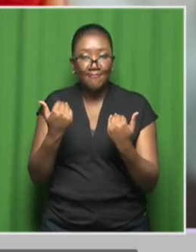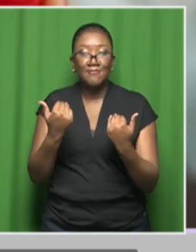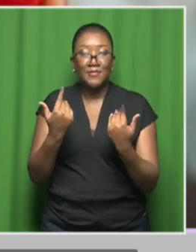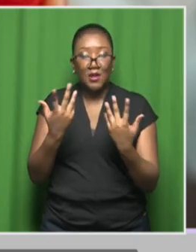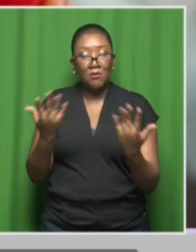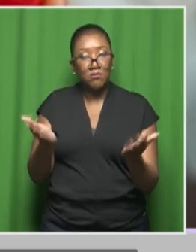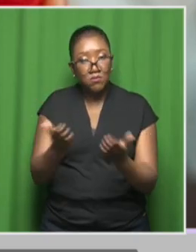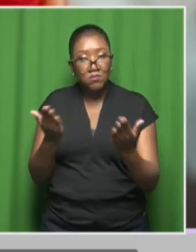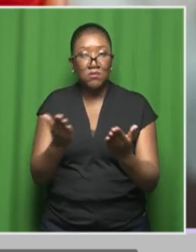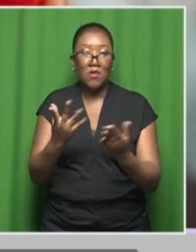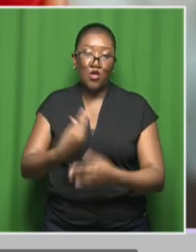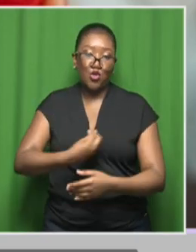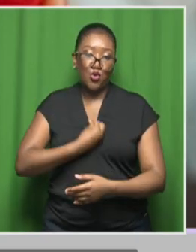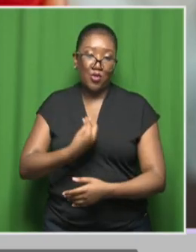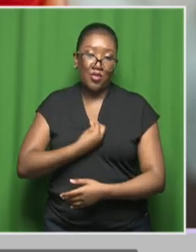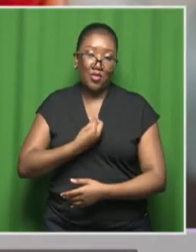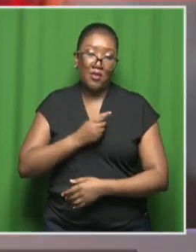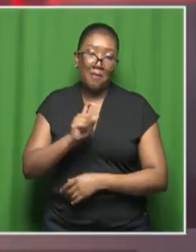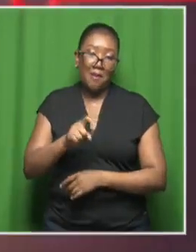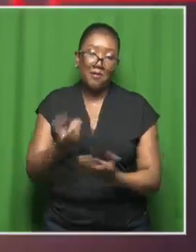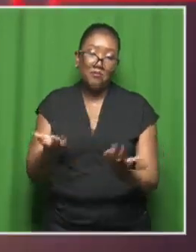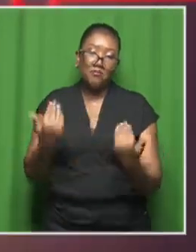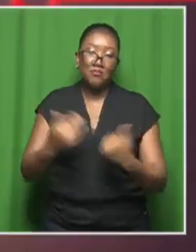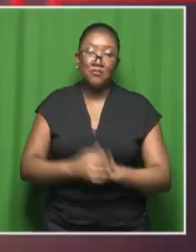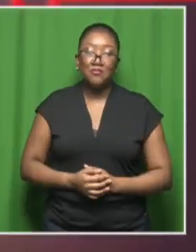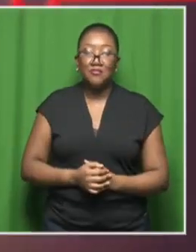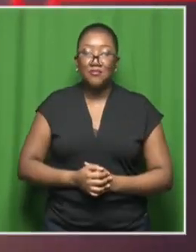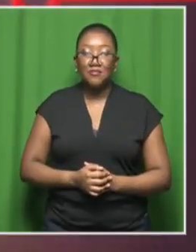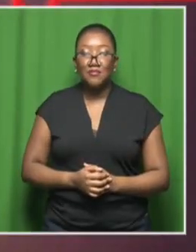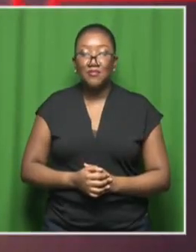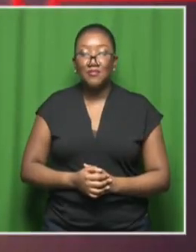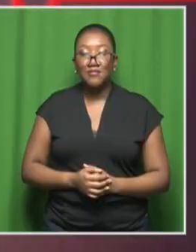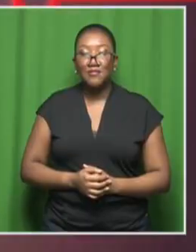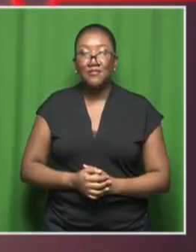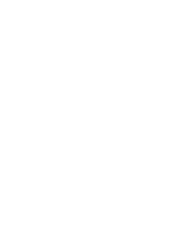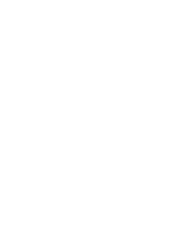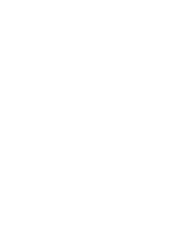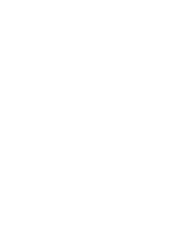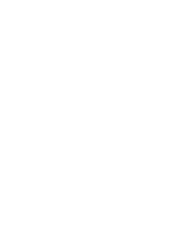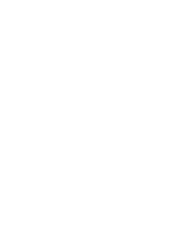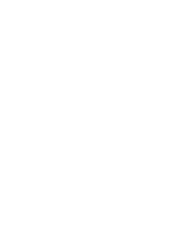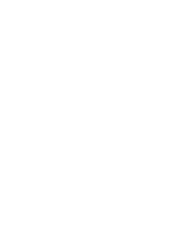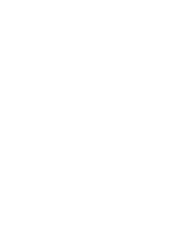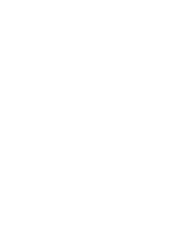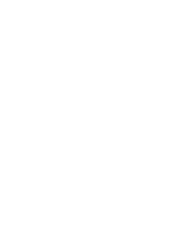the youth as well to donate blood. And this as we go into the festive season.